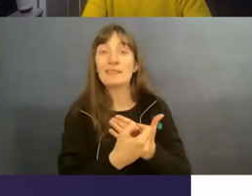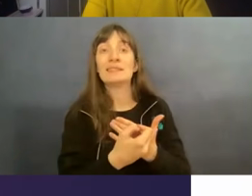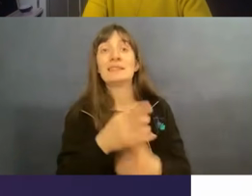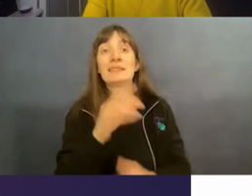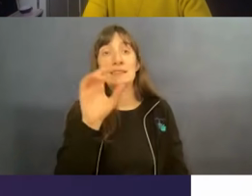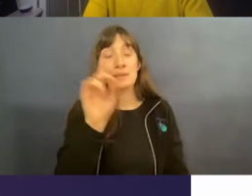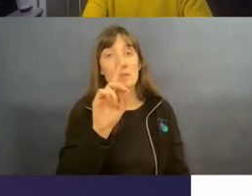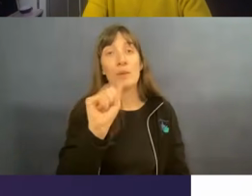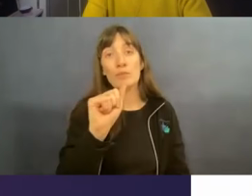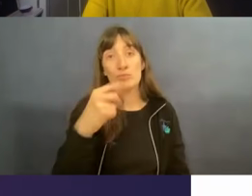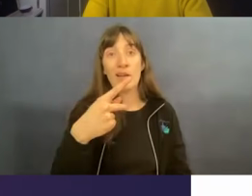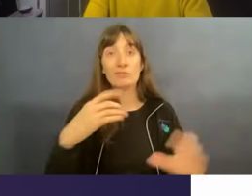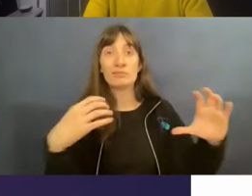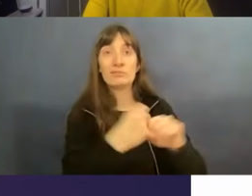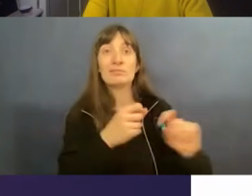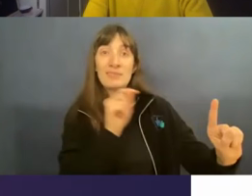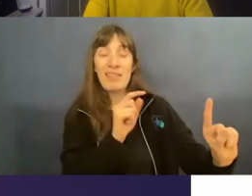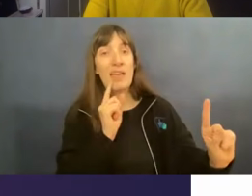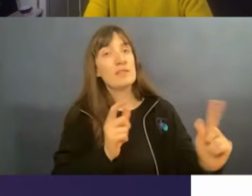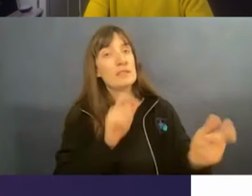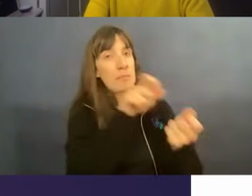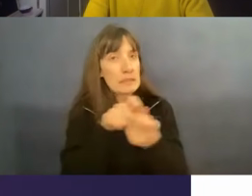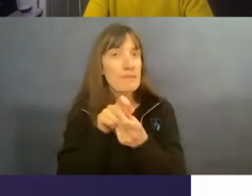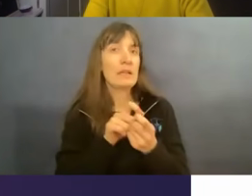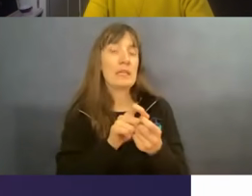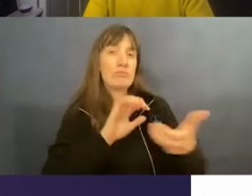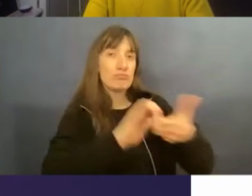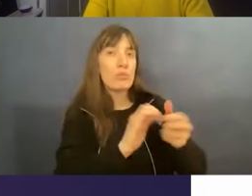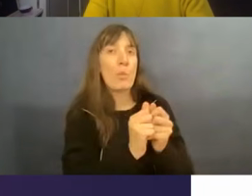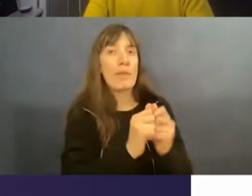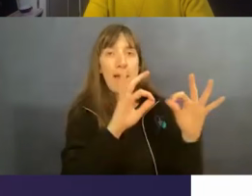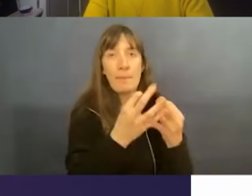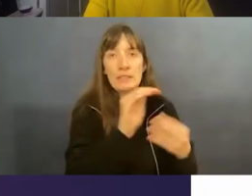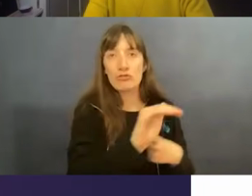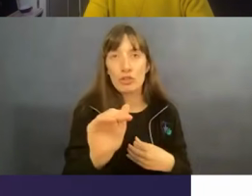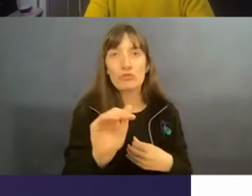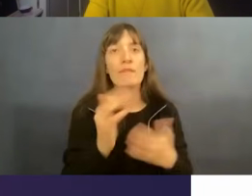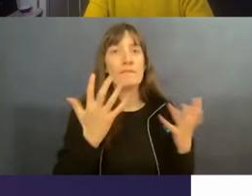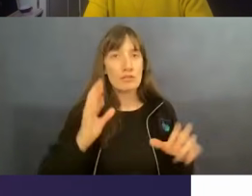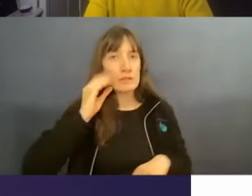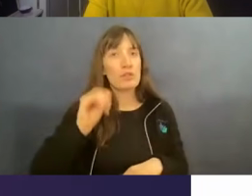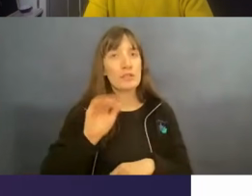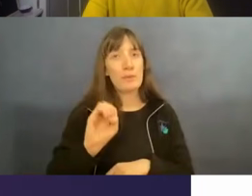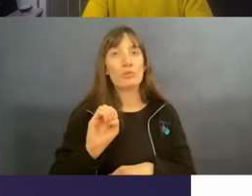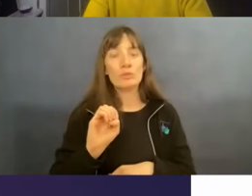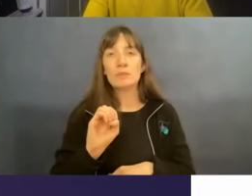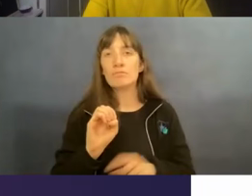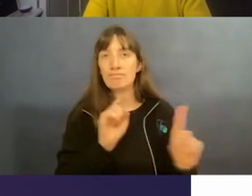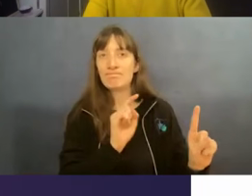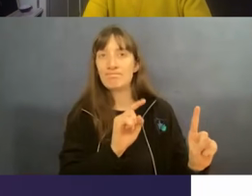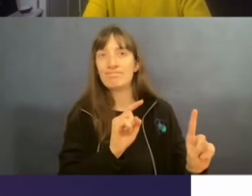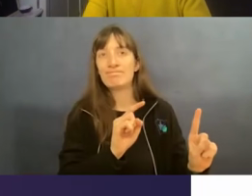really great specific work with children and families together who have experienced abuse too.